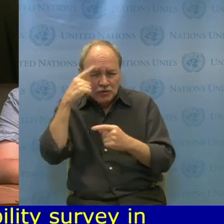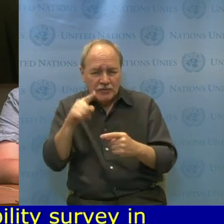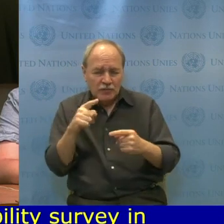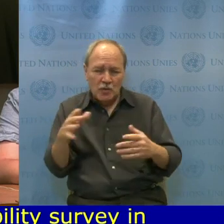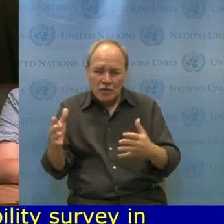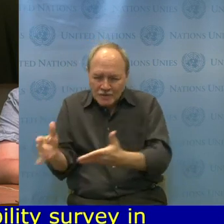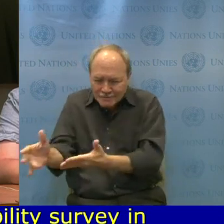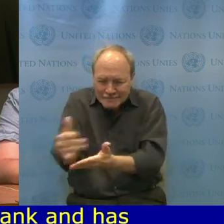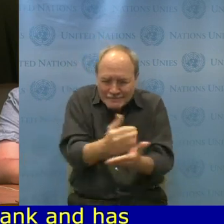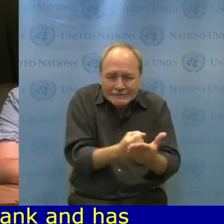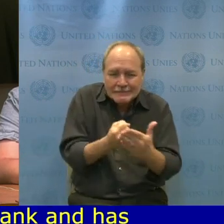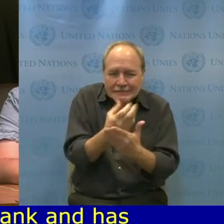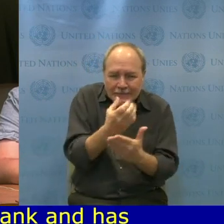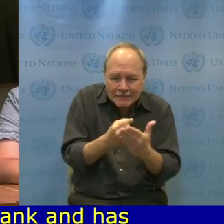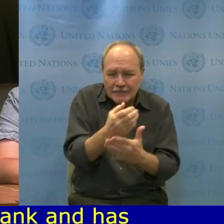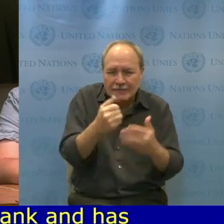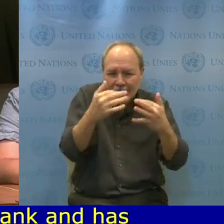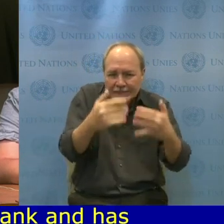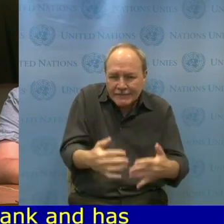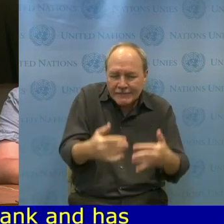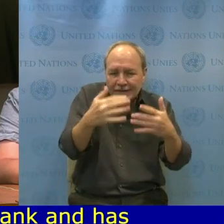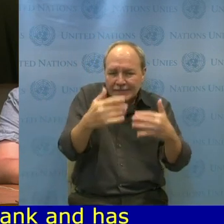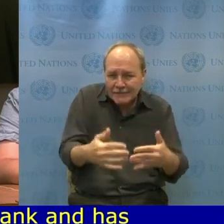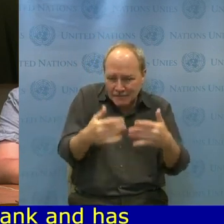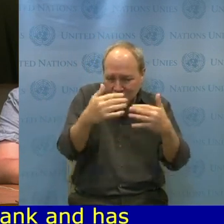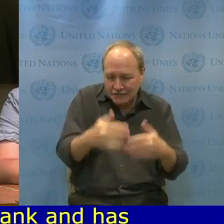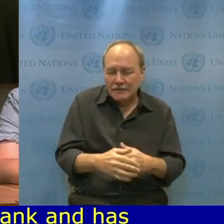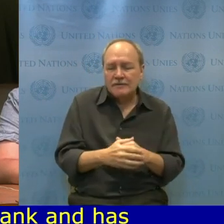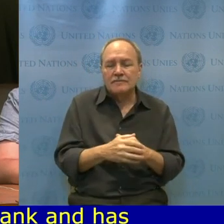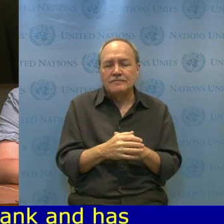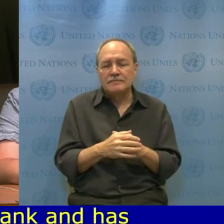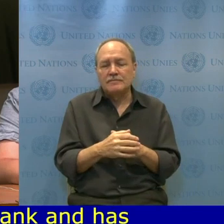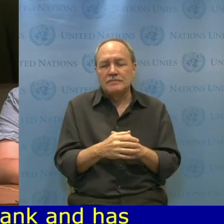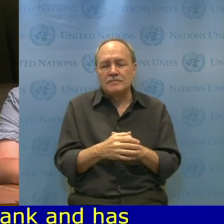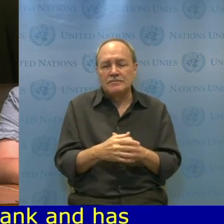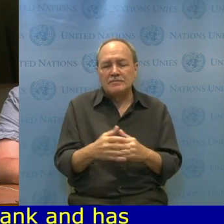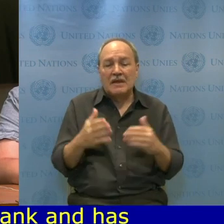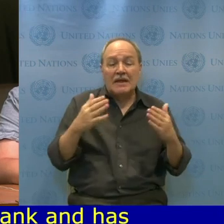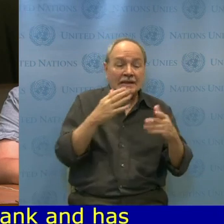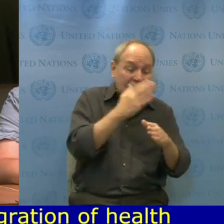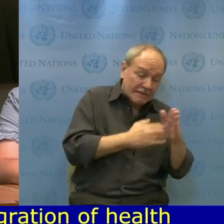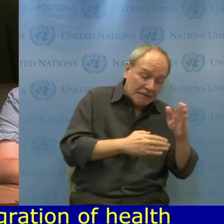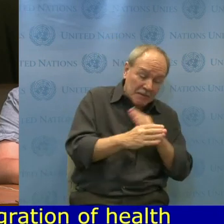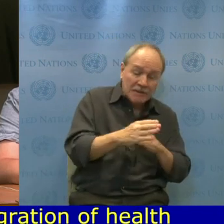the international classification of functioning disability and health.